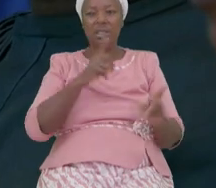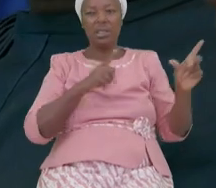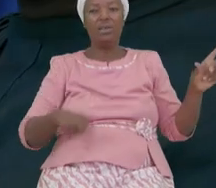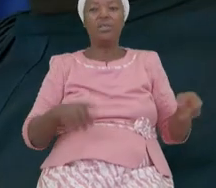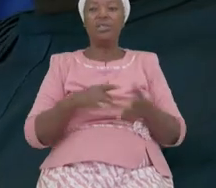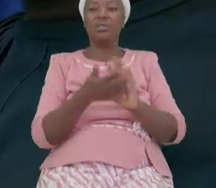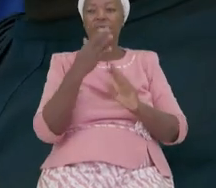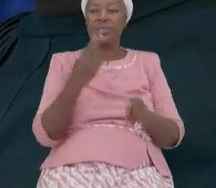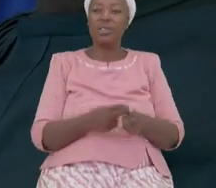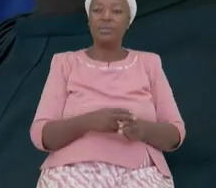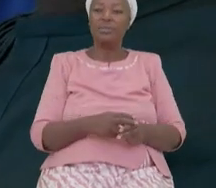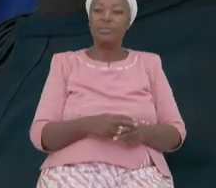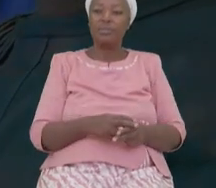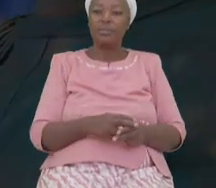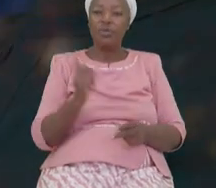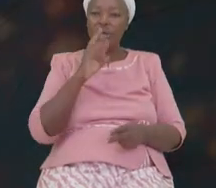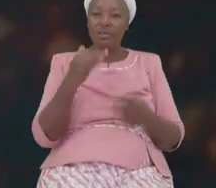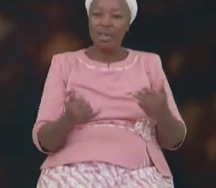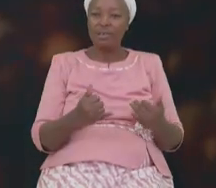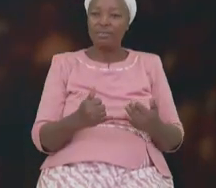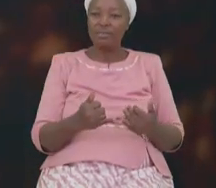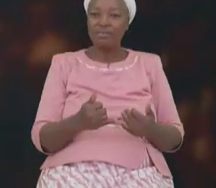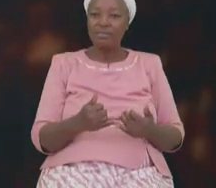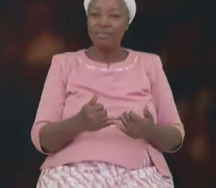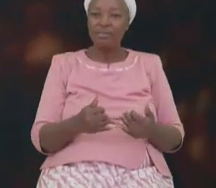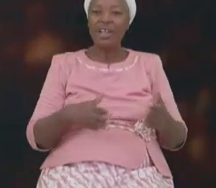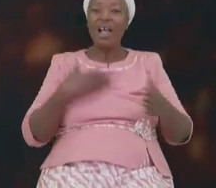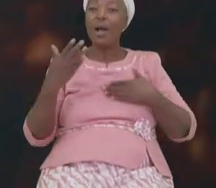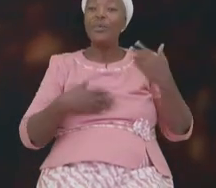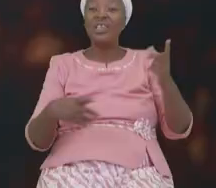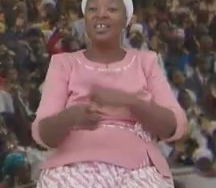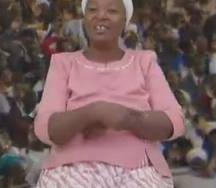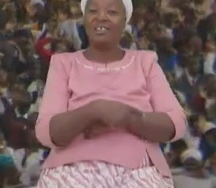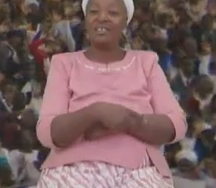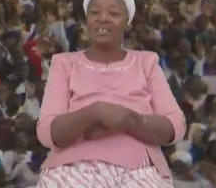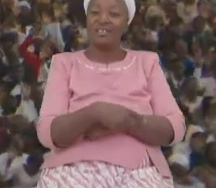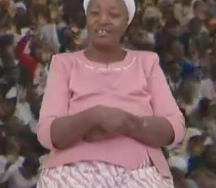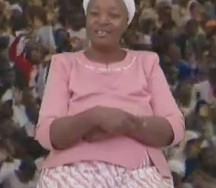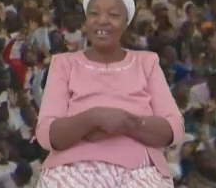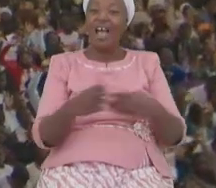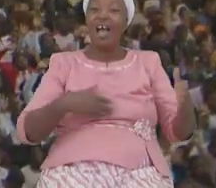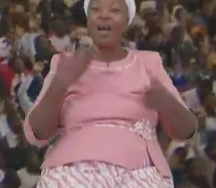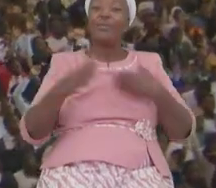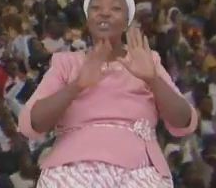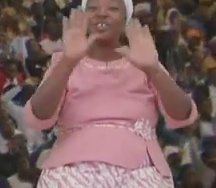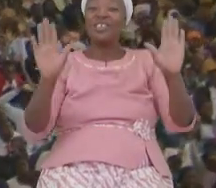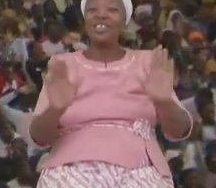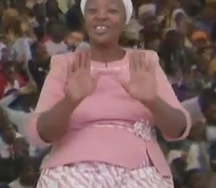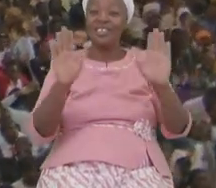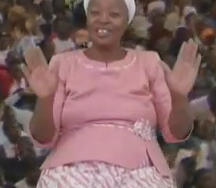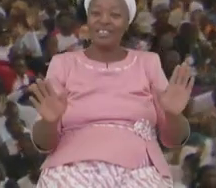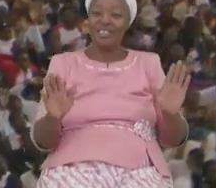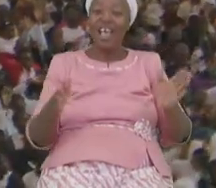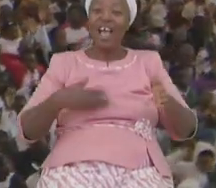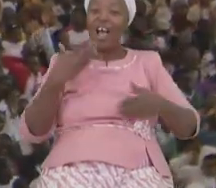Lord. Where are you? Happy day. Happy Sunday.